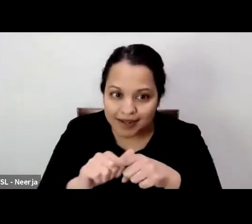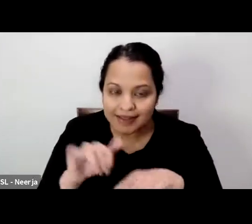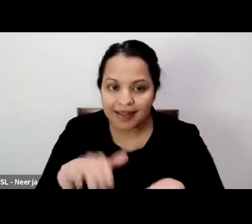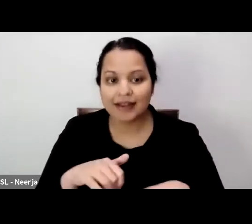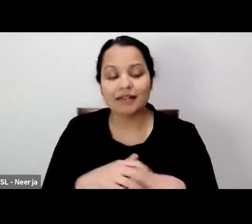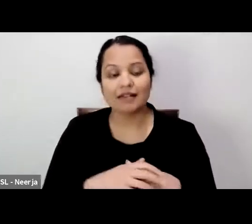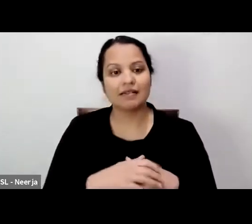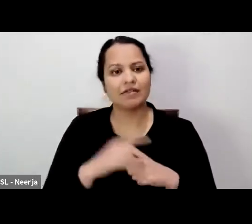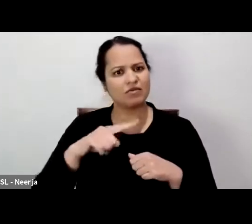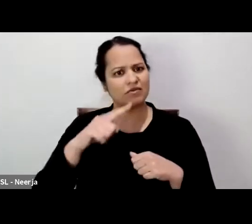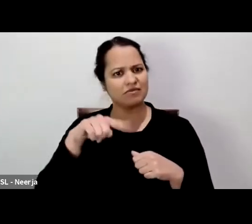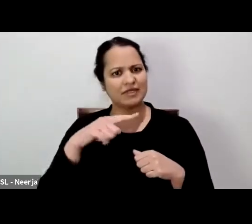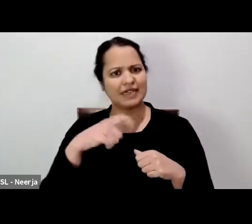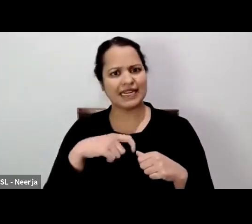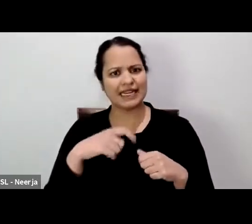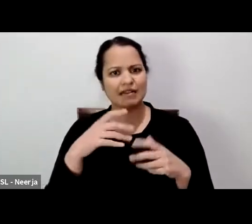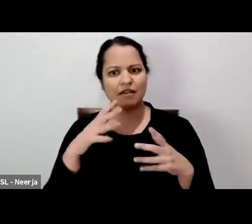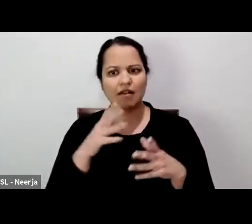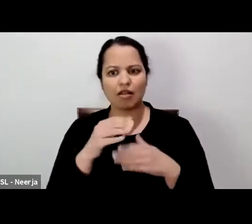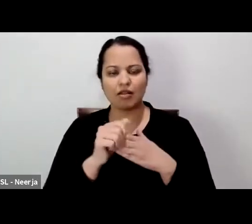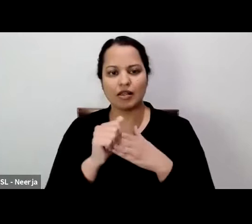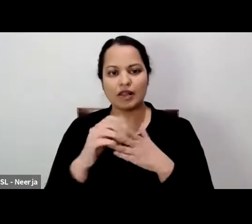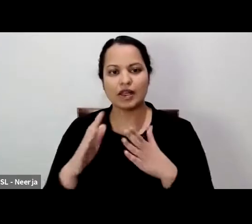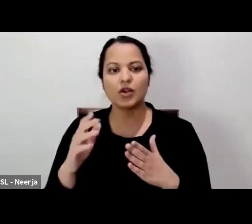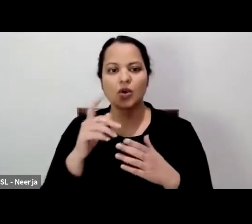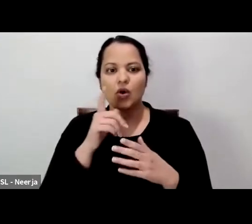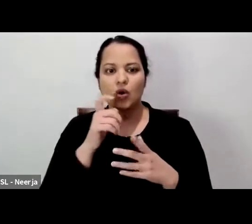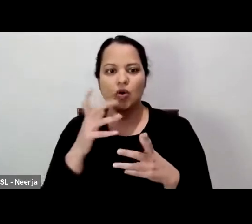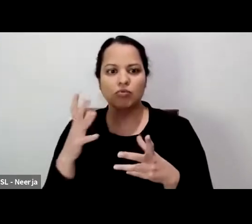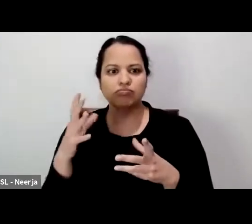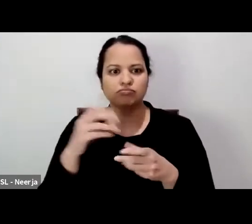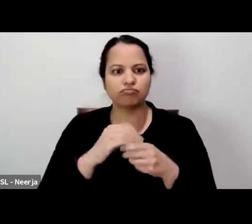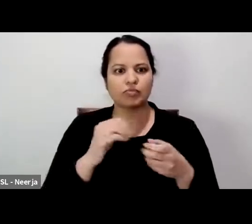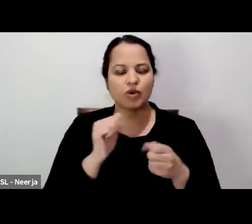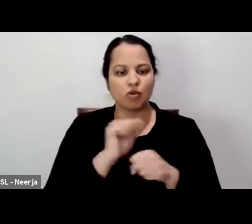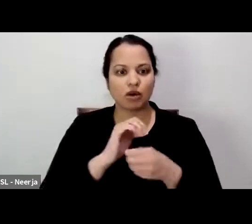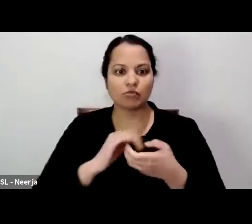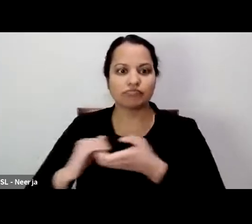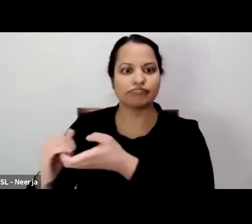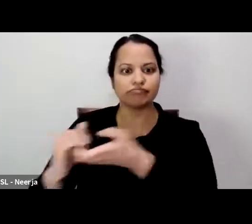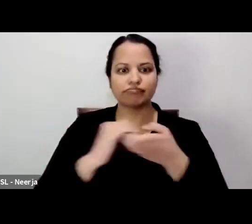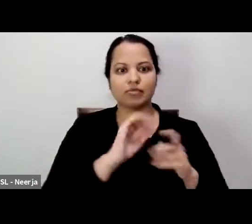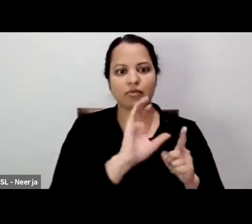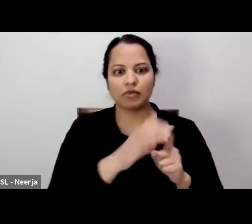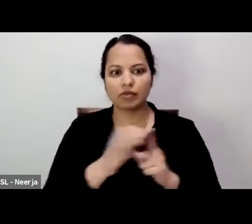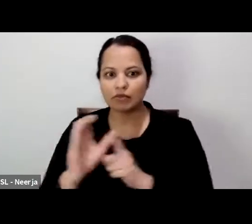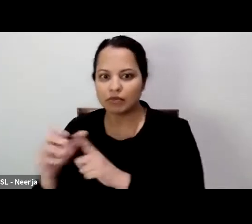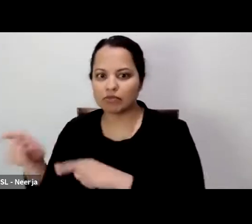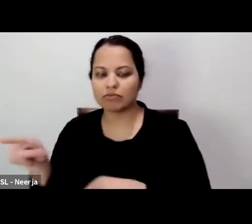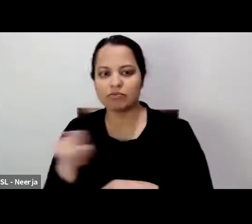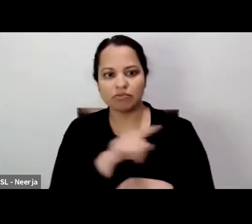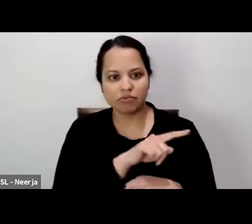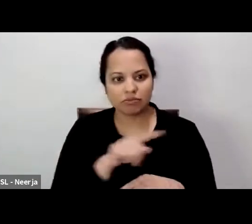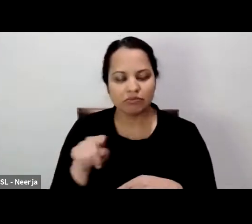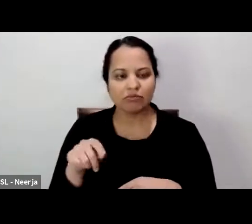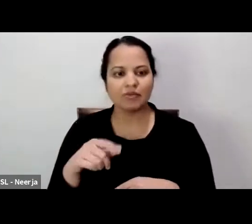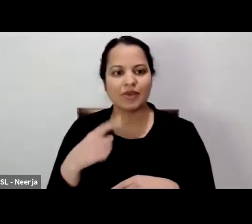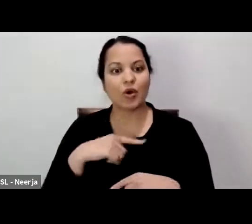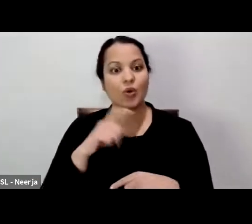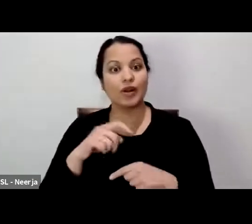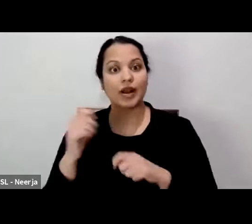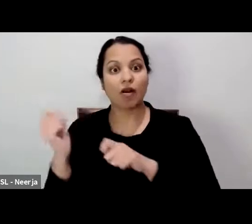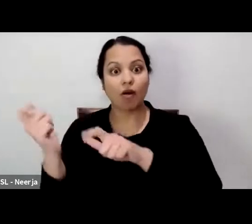and challenges across cultures. We need women like you. Everything you need, including the X